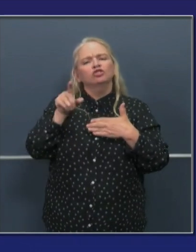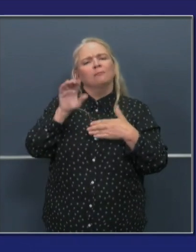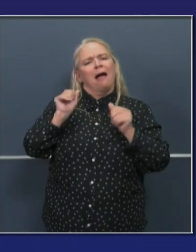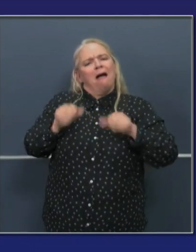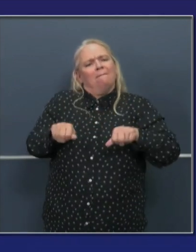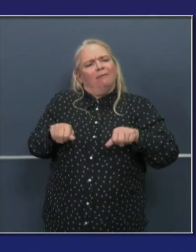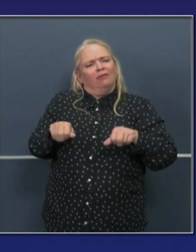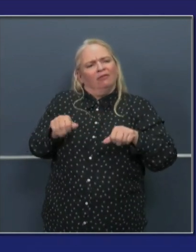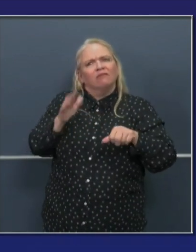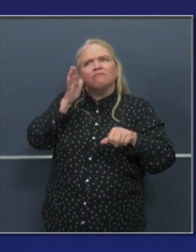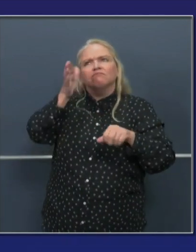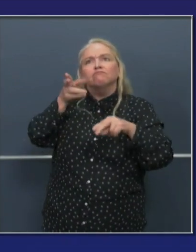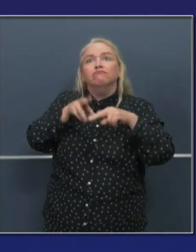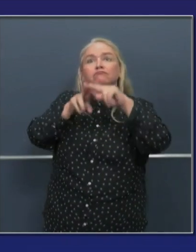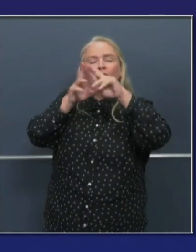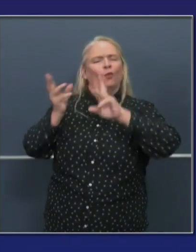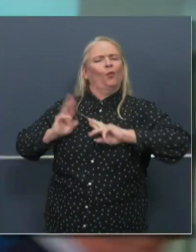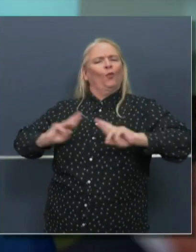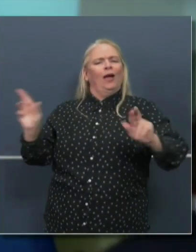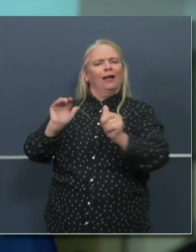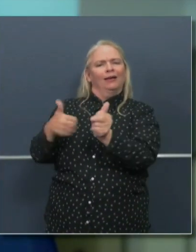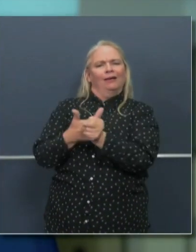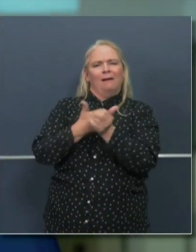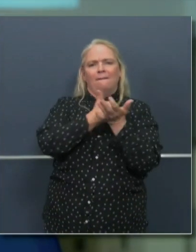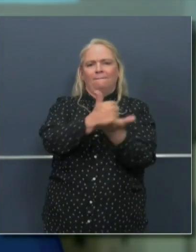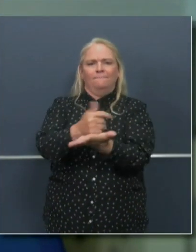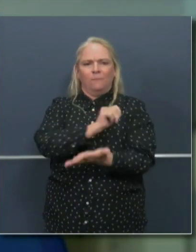coming into our hospital system. Carmela?